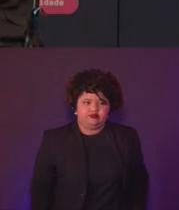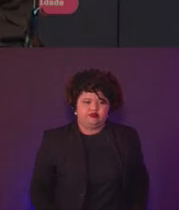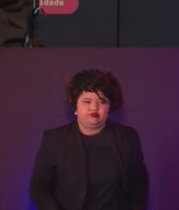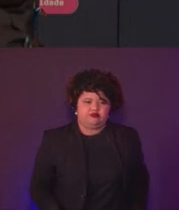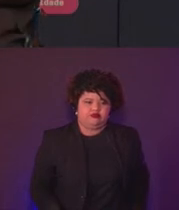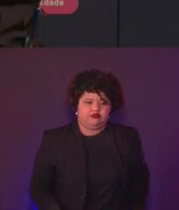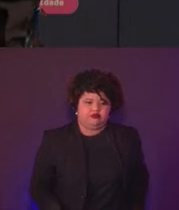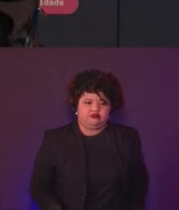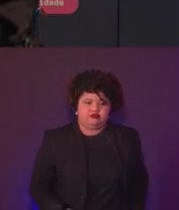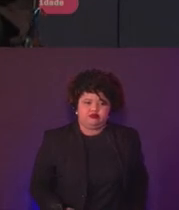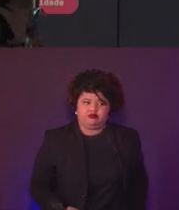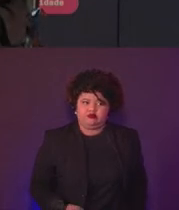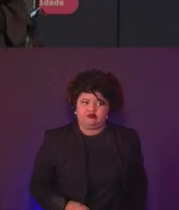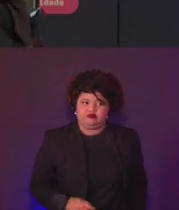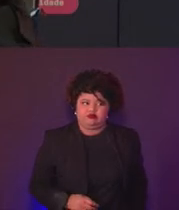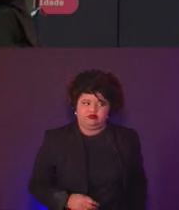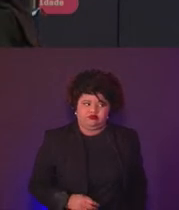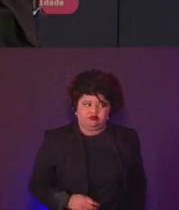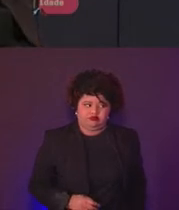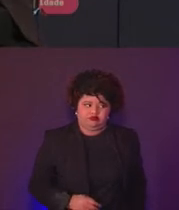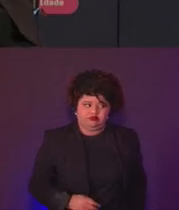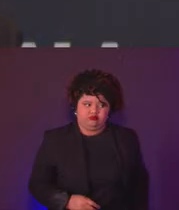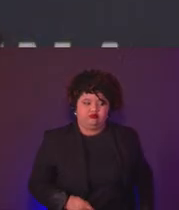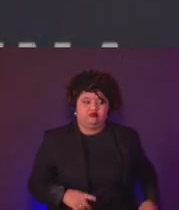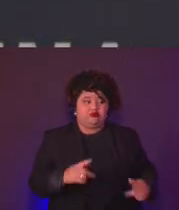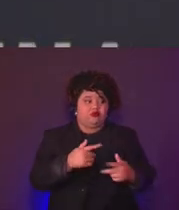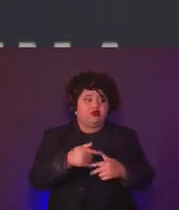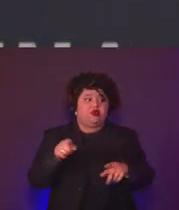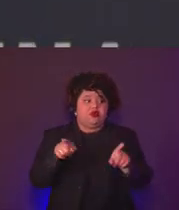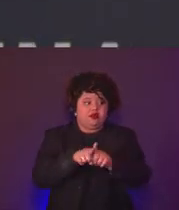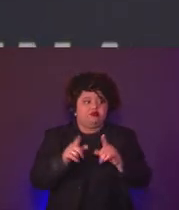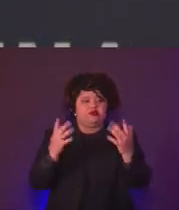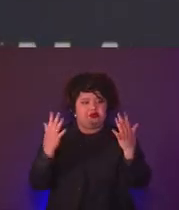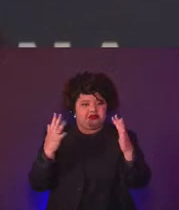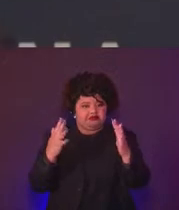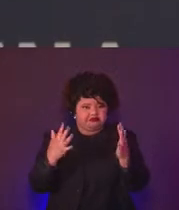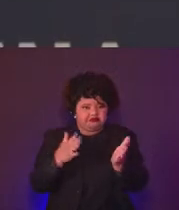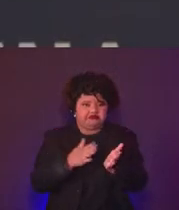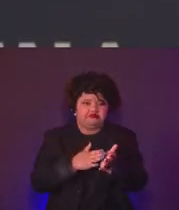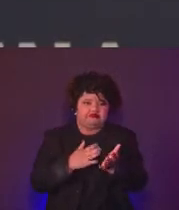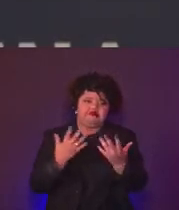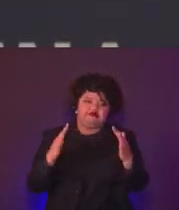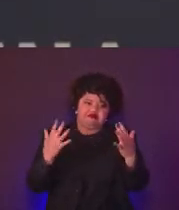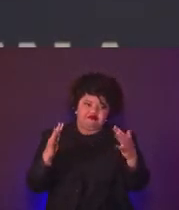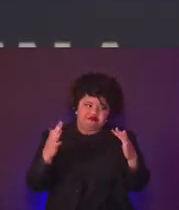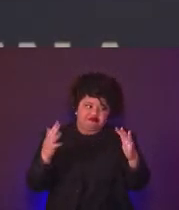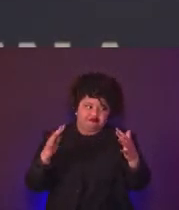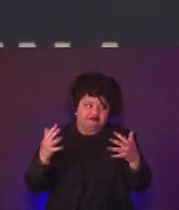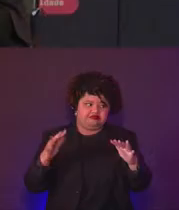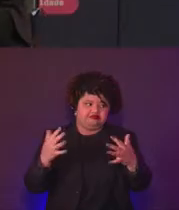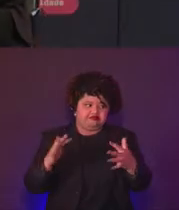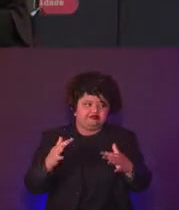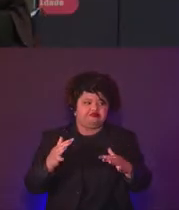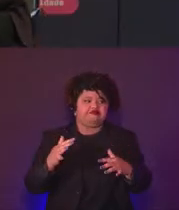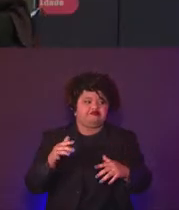The Jennifer LaFleur video. You can applaud. You can applaud Sarah. She's watching. She has the link to the